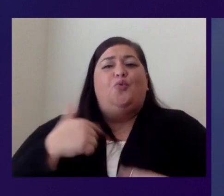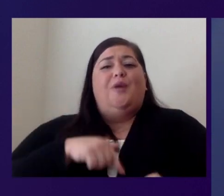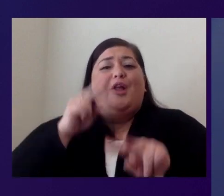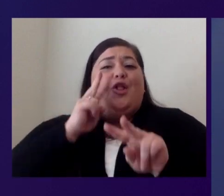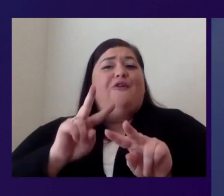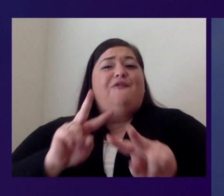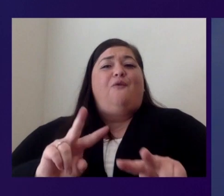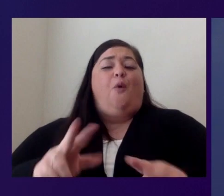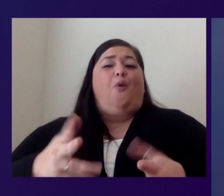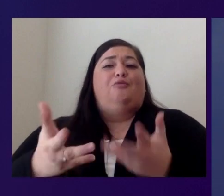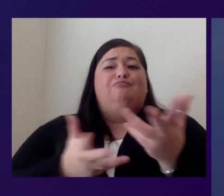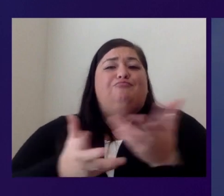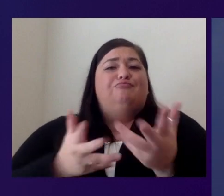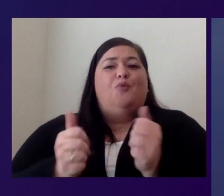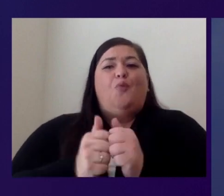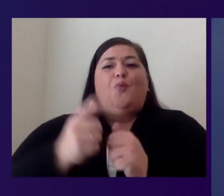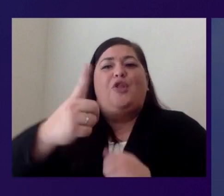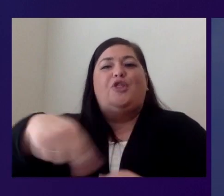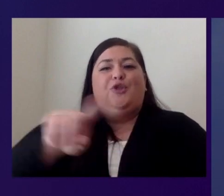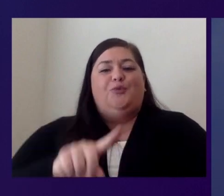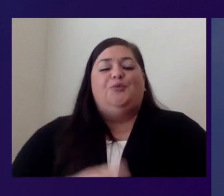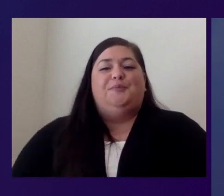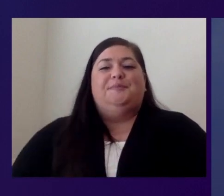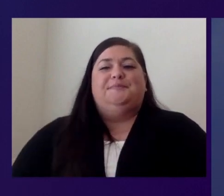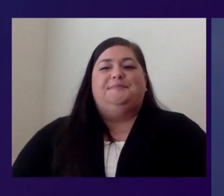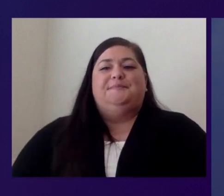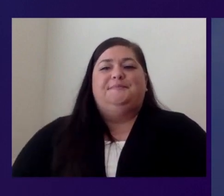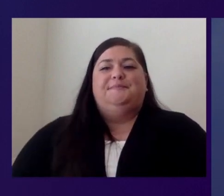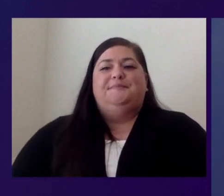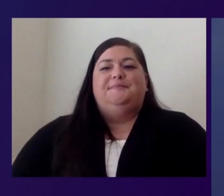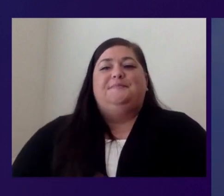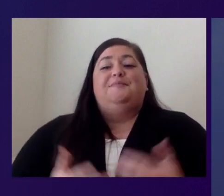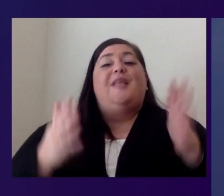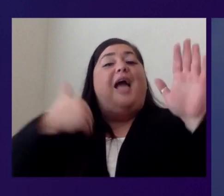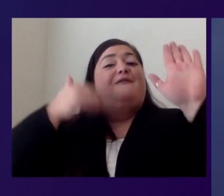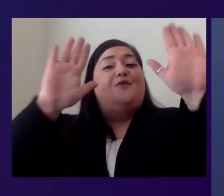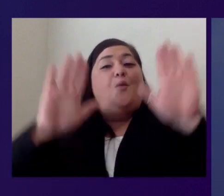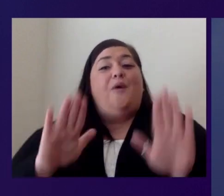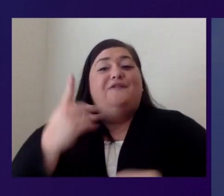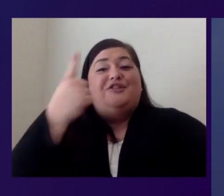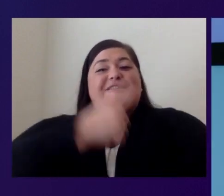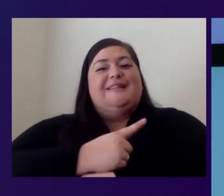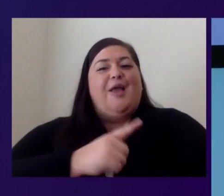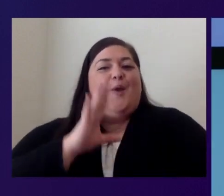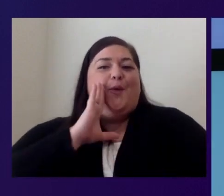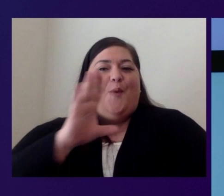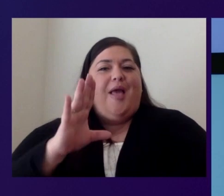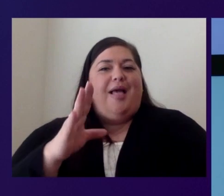personally looking forward to hearing from you after this. Have a wonderful day, everyone. We'll talk soon.